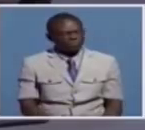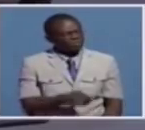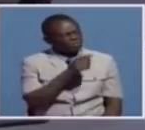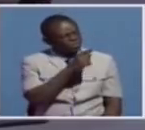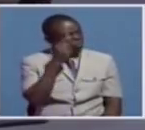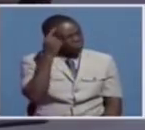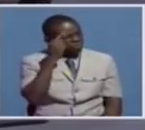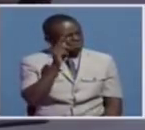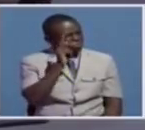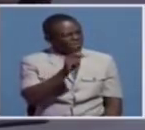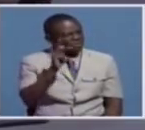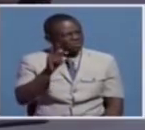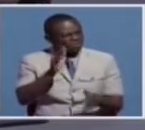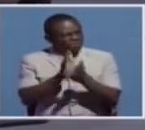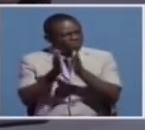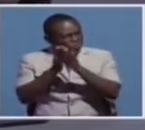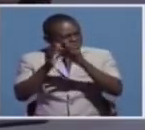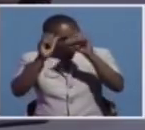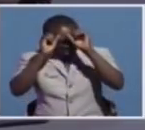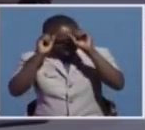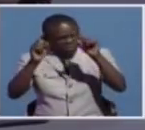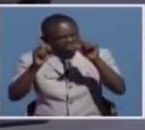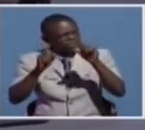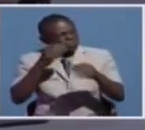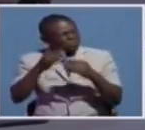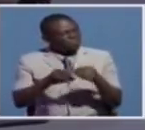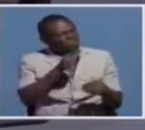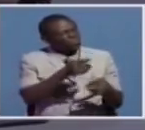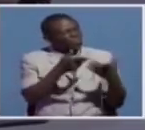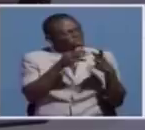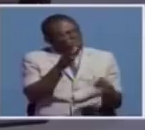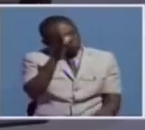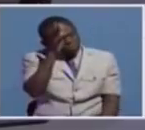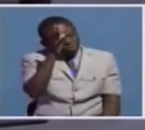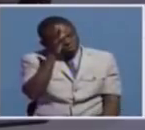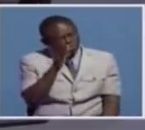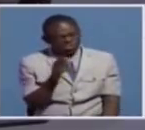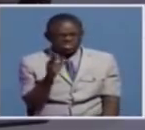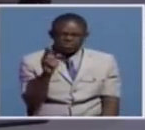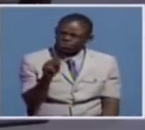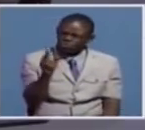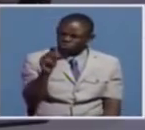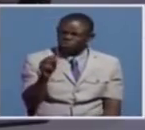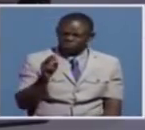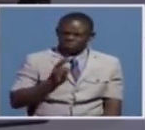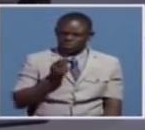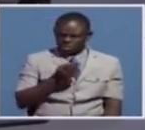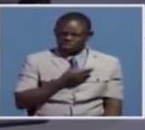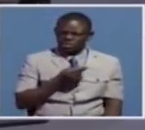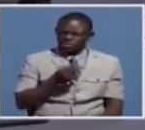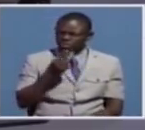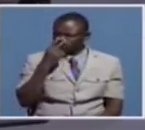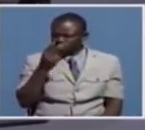present in your life? No, because you could still feel his love was there. He still made sure that we went to